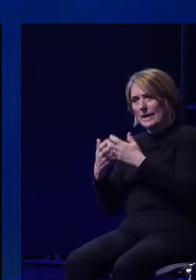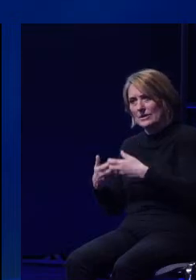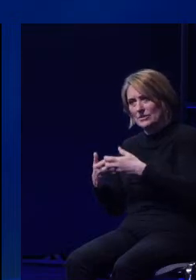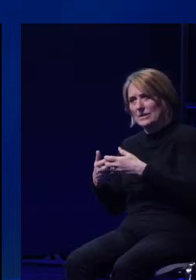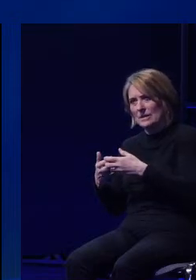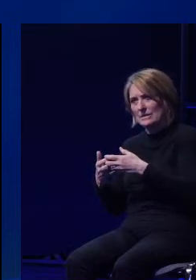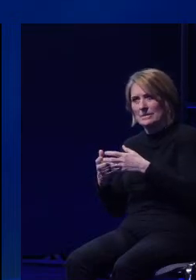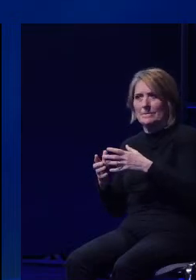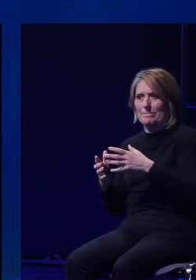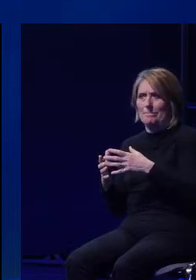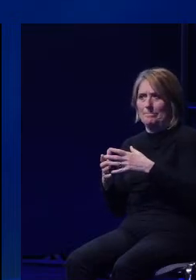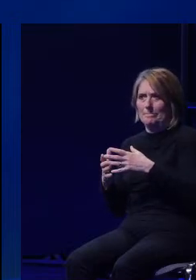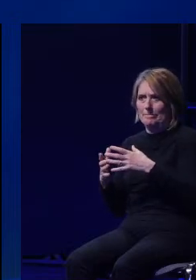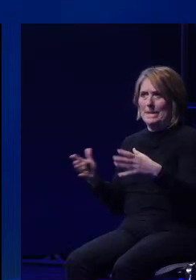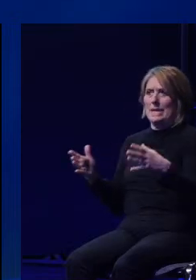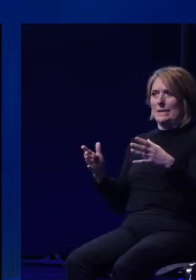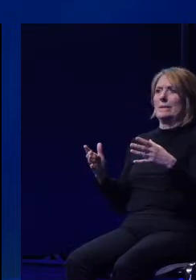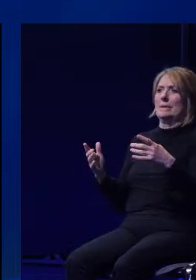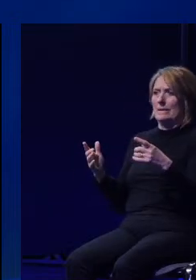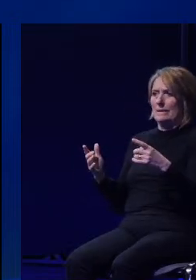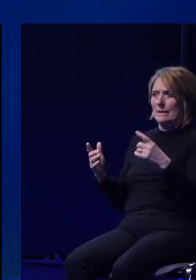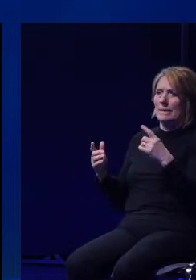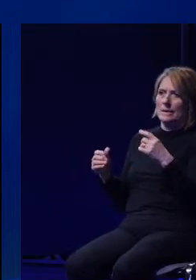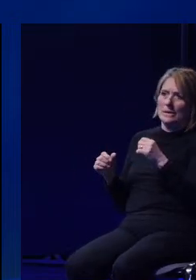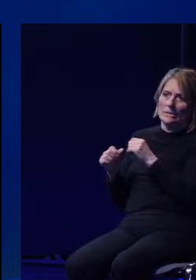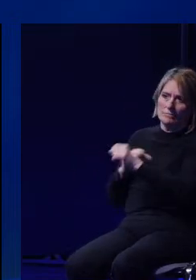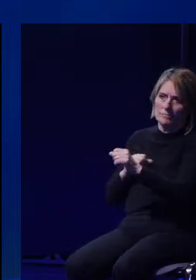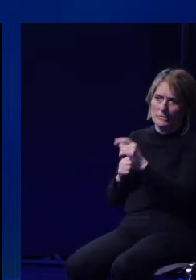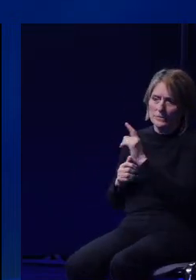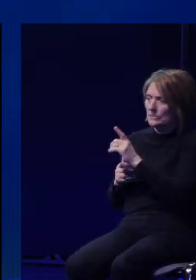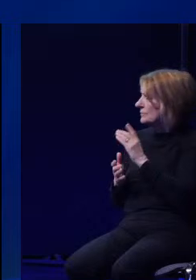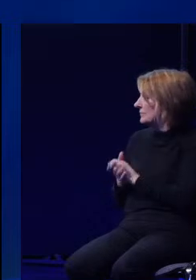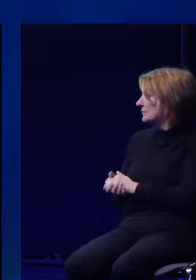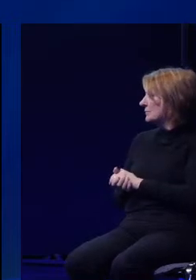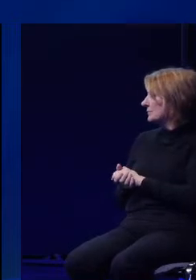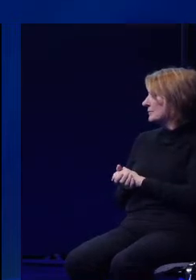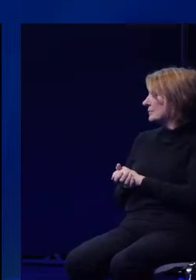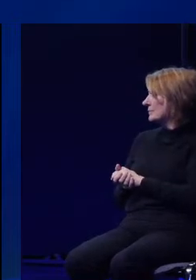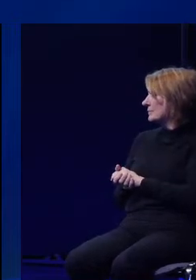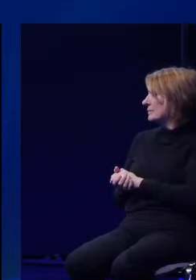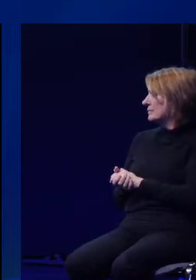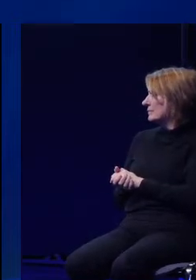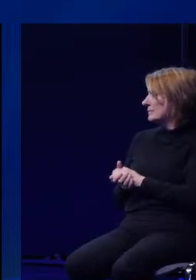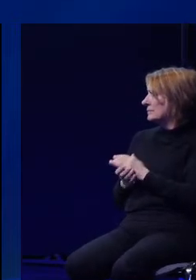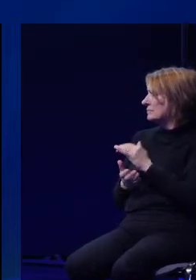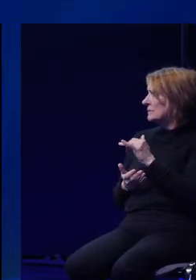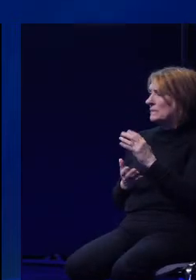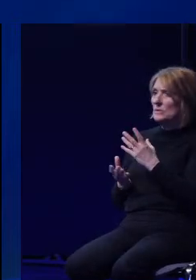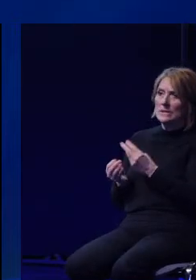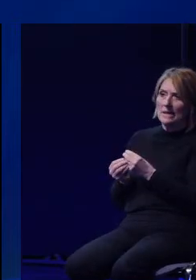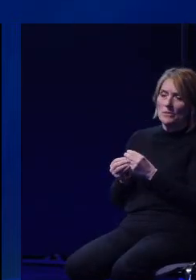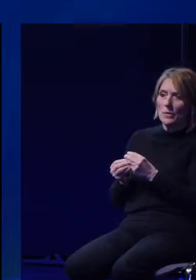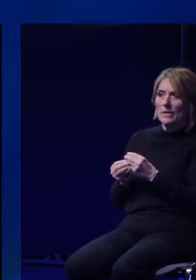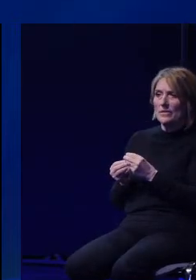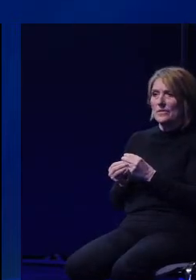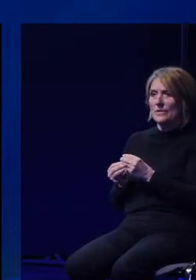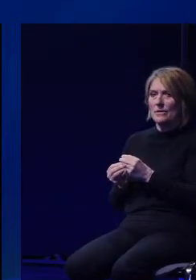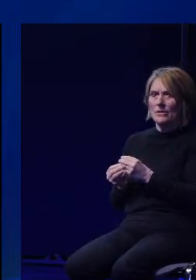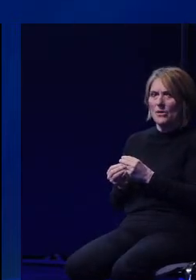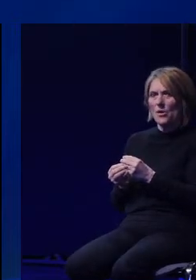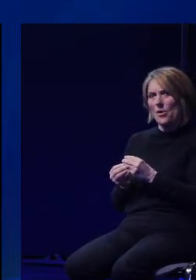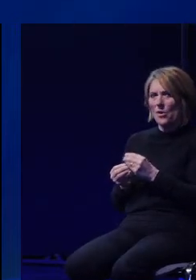would now call it, because they're so at home in Hollywood productions, essentially. Maybe together with Autodesk, but these are